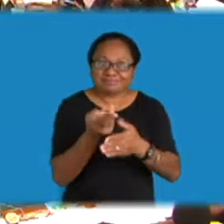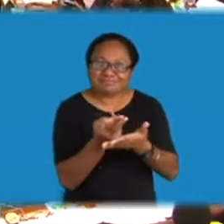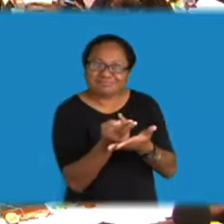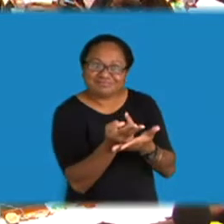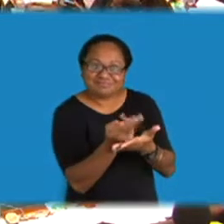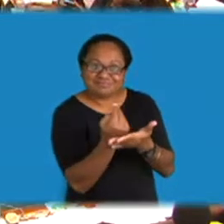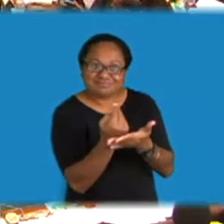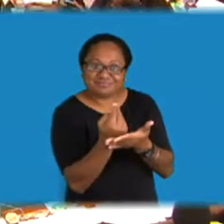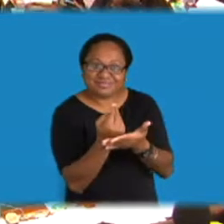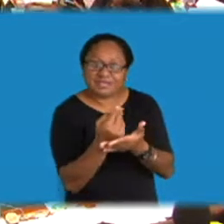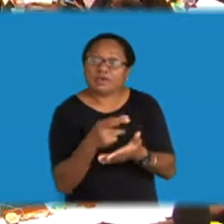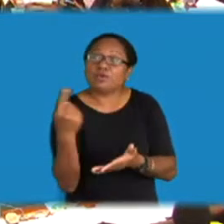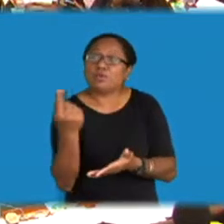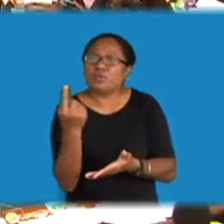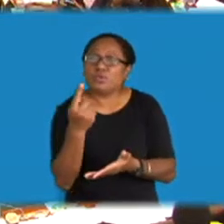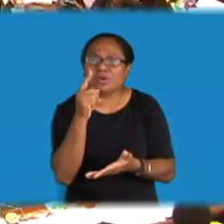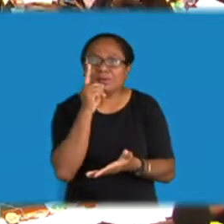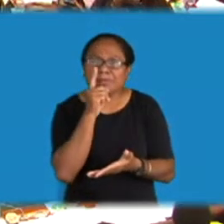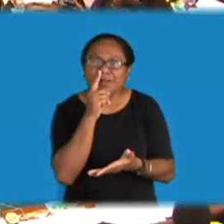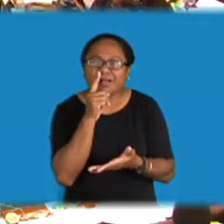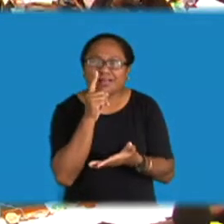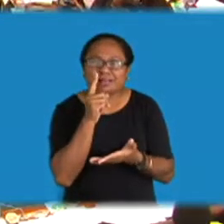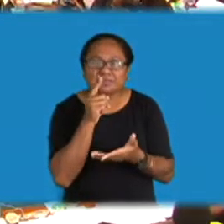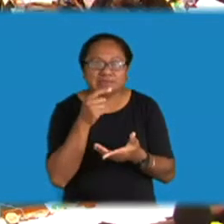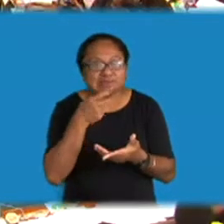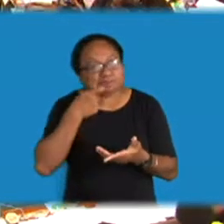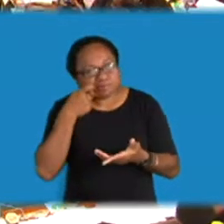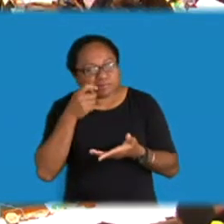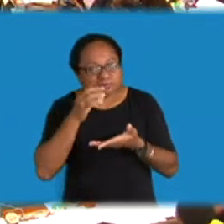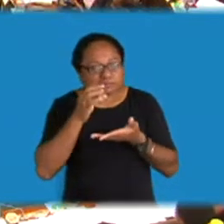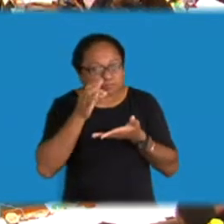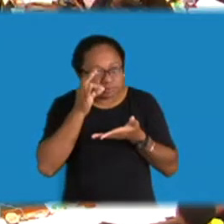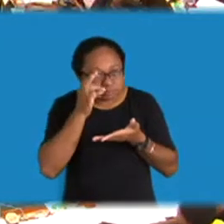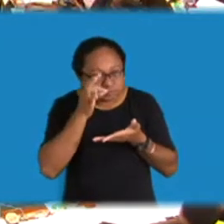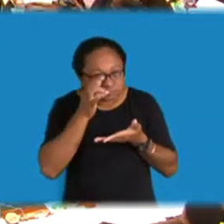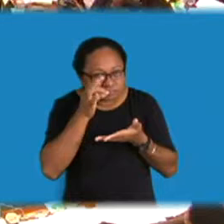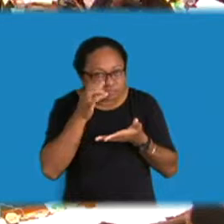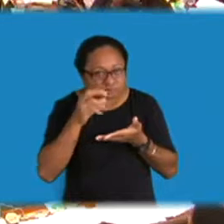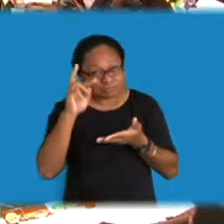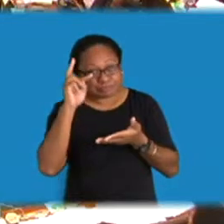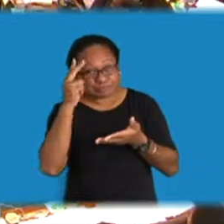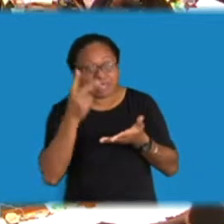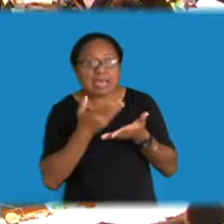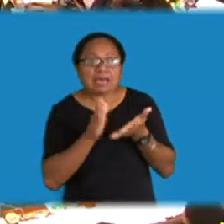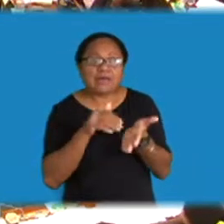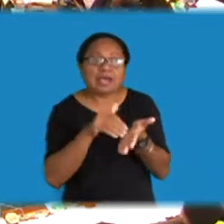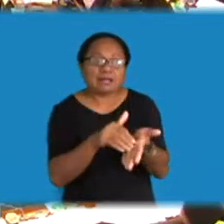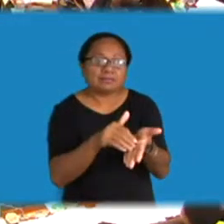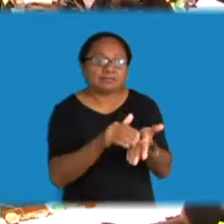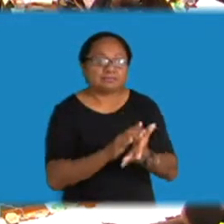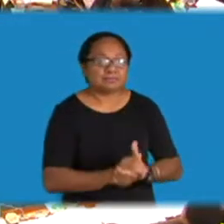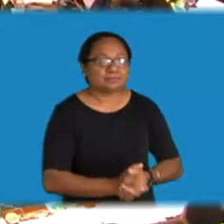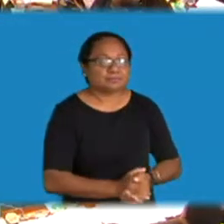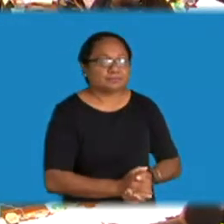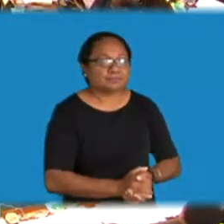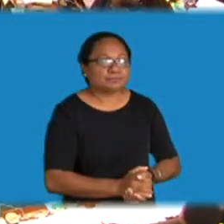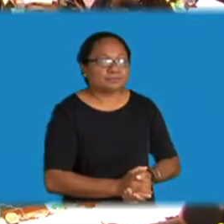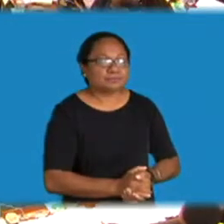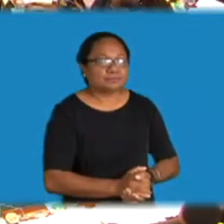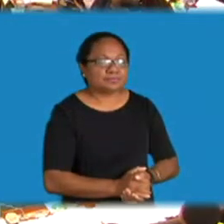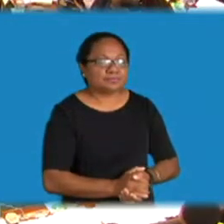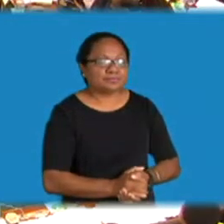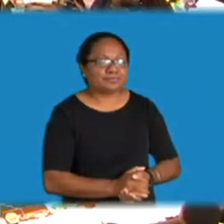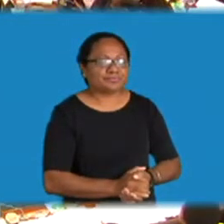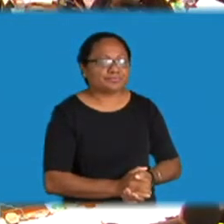in place for drug users and drug addicts? Thank you, Madam Speaker. Thank you, Honourable Minister. Thank you, Madam Speaker. I think